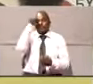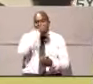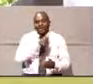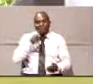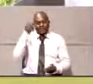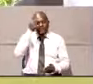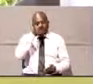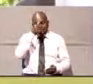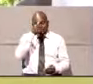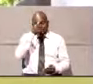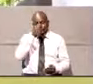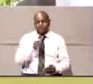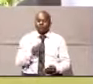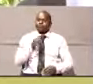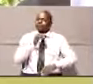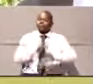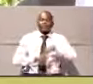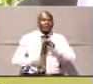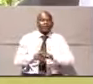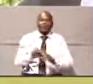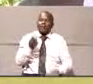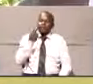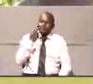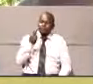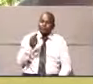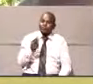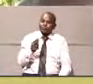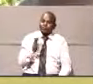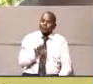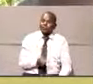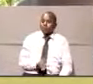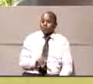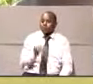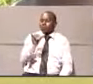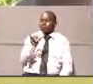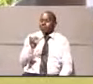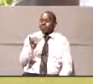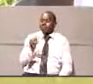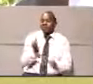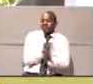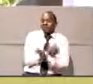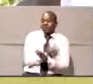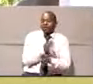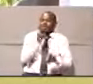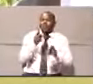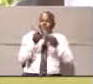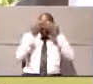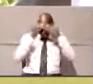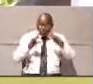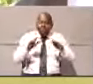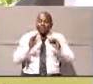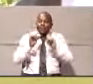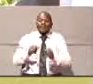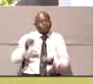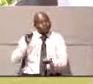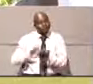continent. I have never seen such the aircrafts. The public should notice this,